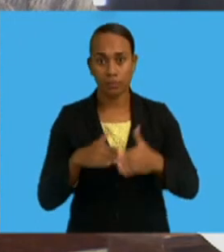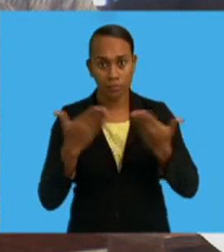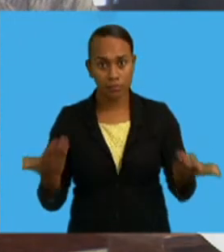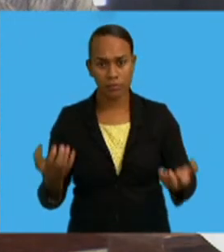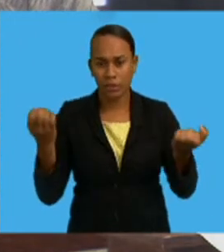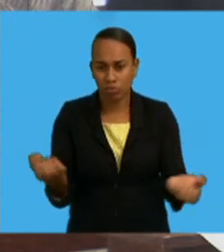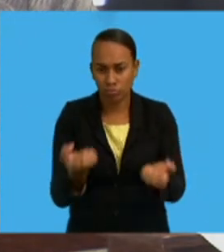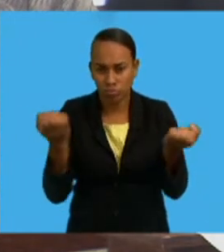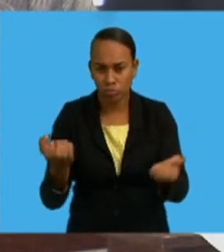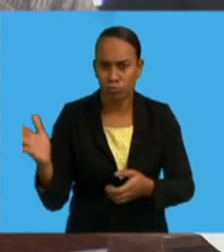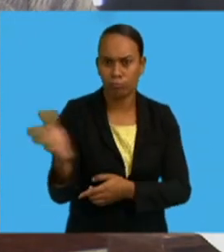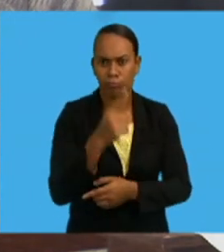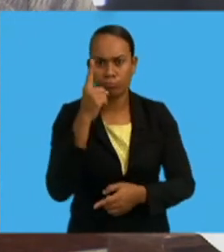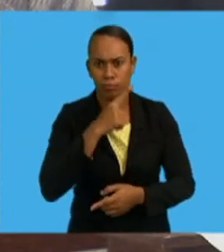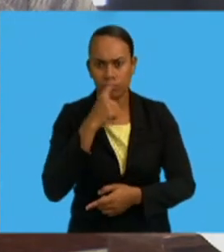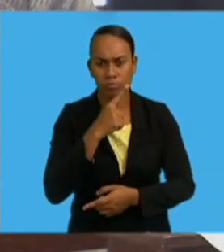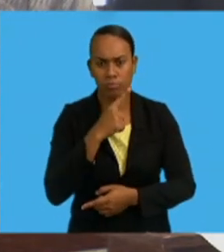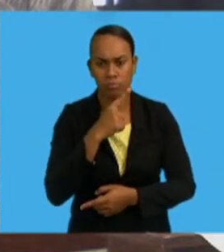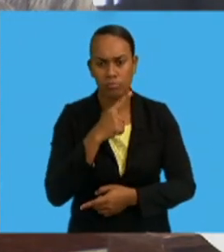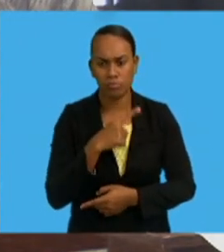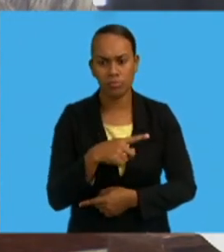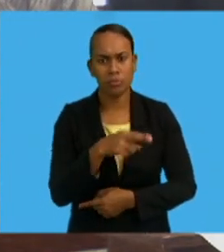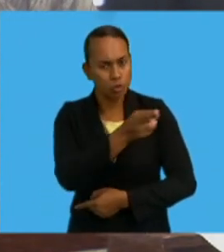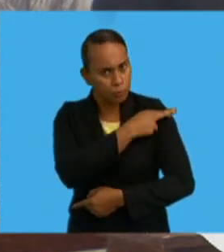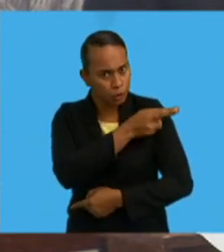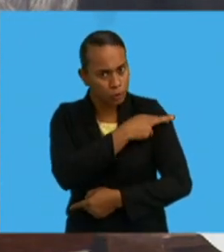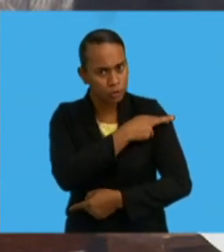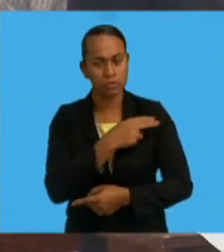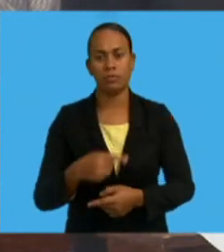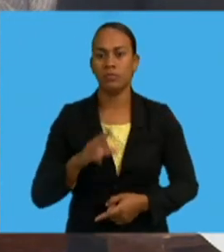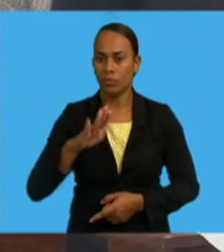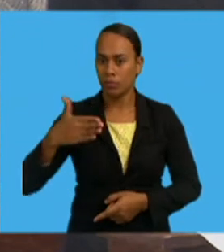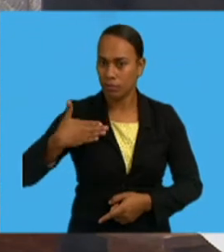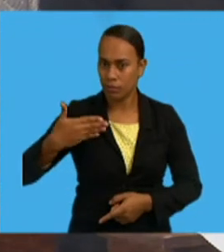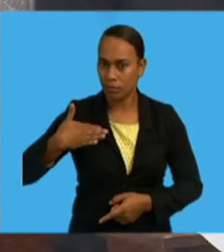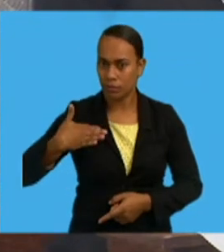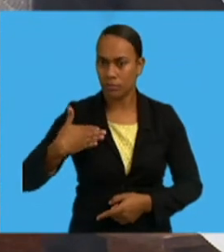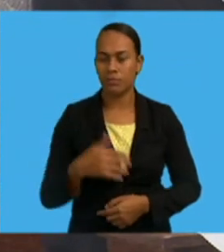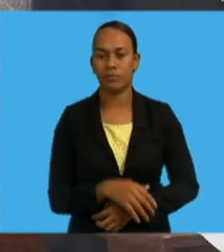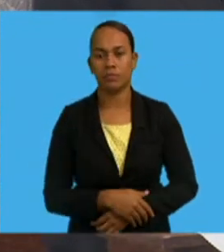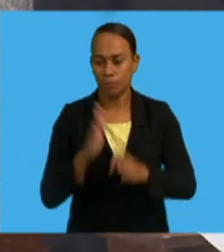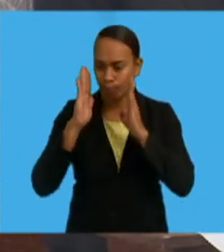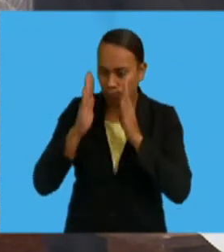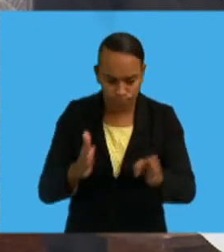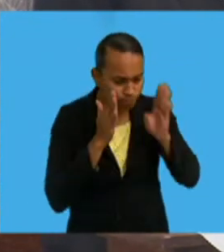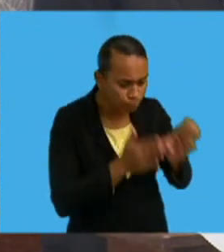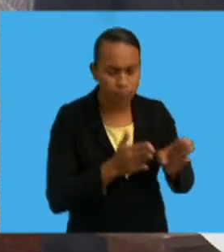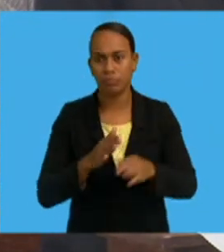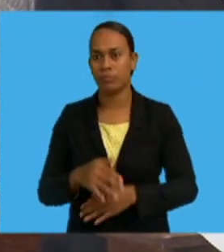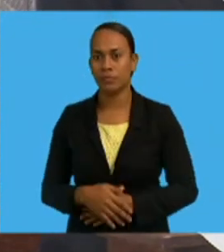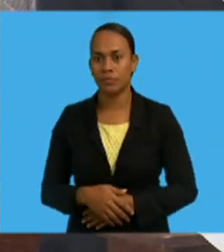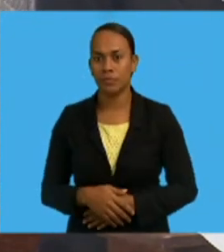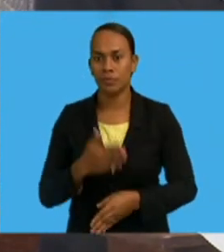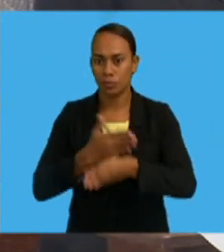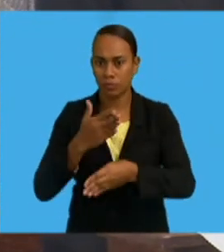more responsibility for their own health and well-being. Needless to say, Madam Speaker, much attention will continue to focus on the work that